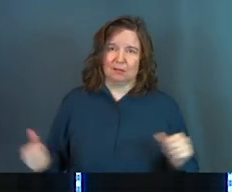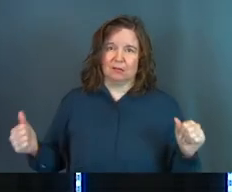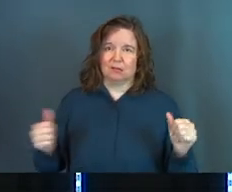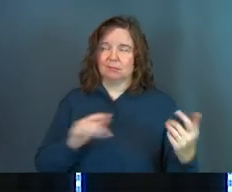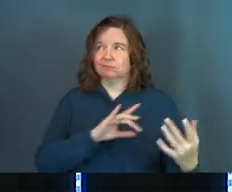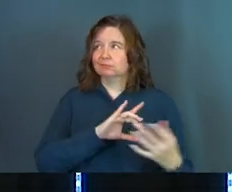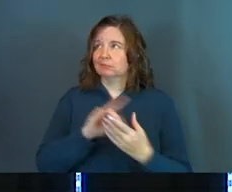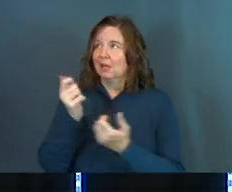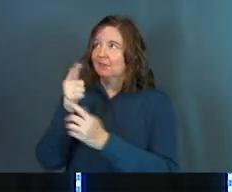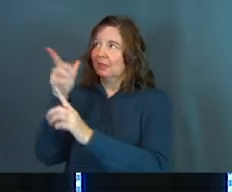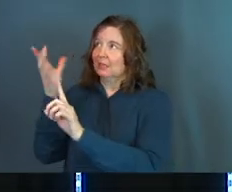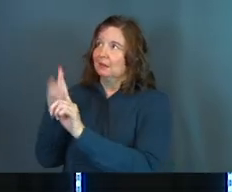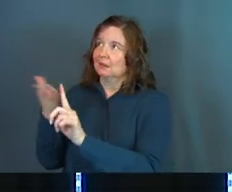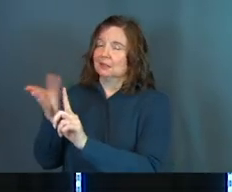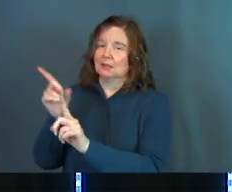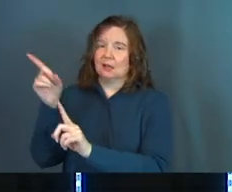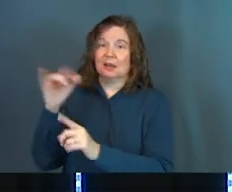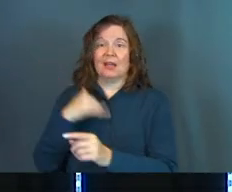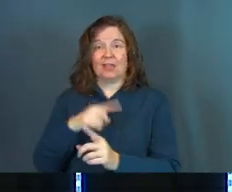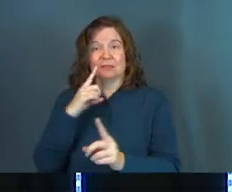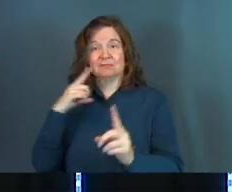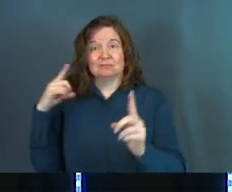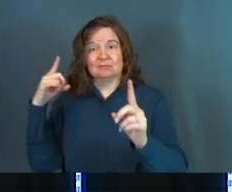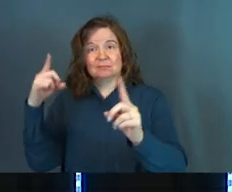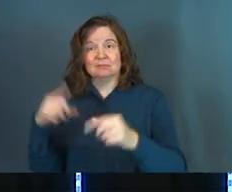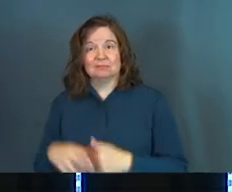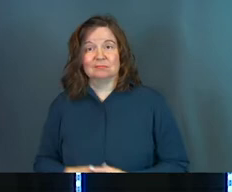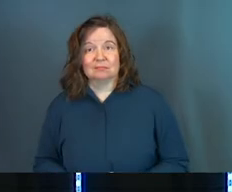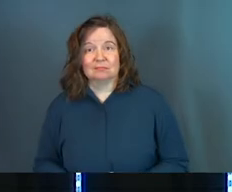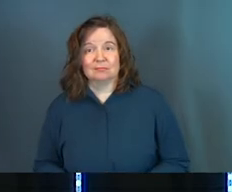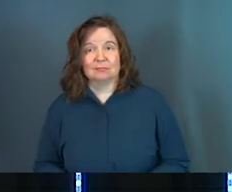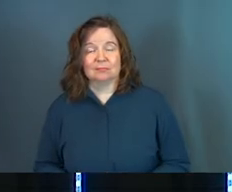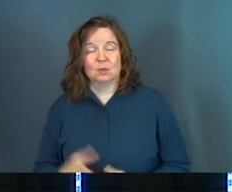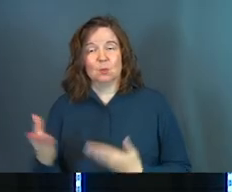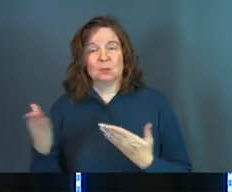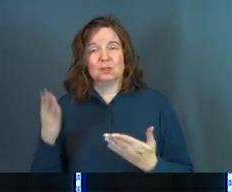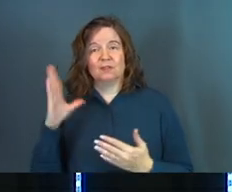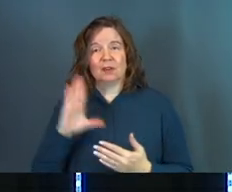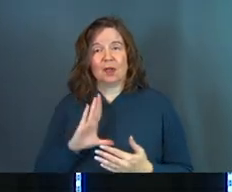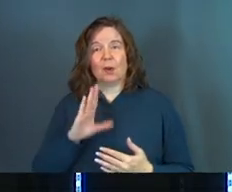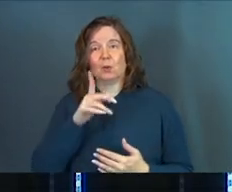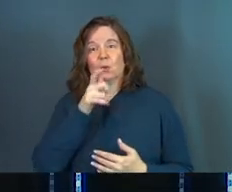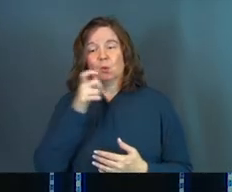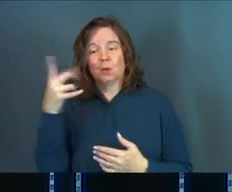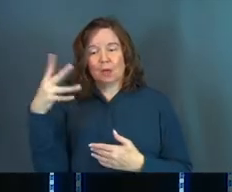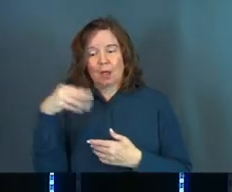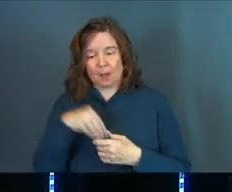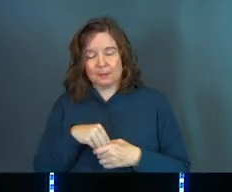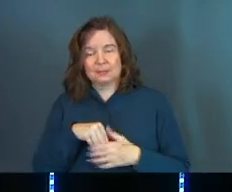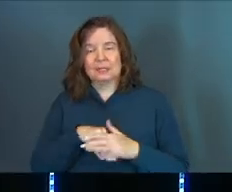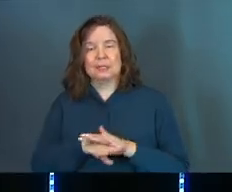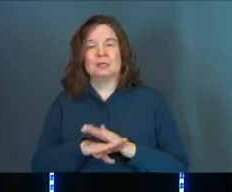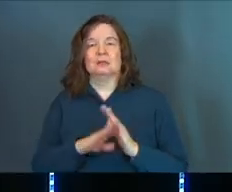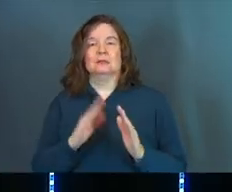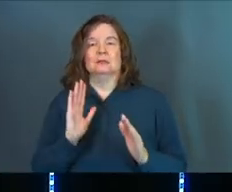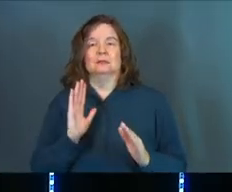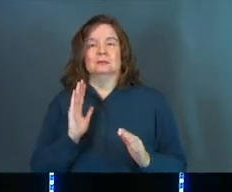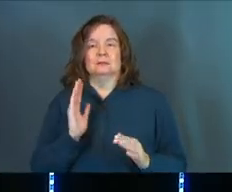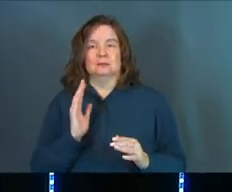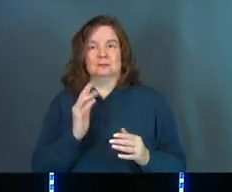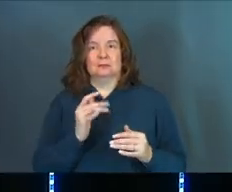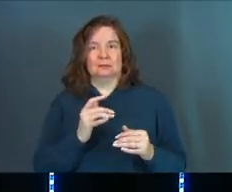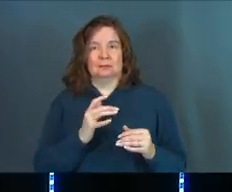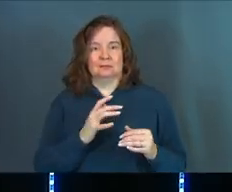them. And that's our destiny. We serve a God who comes right into